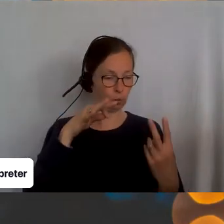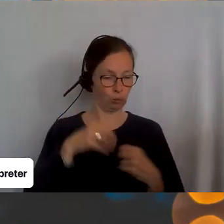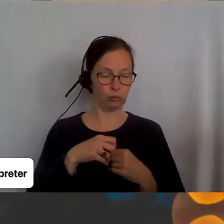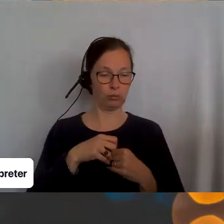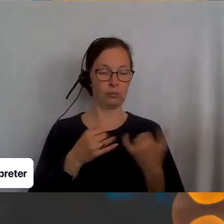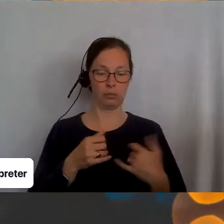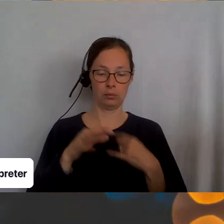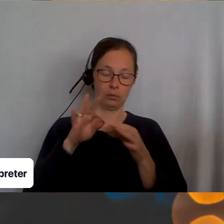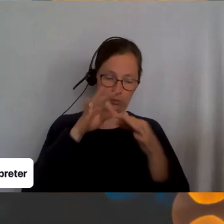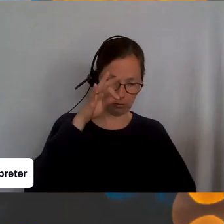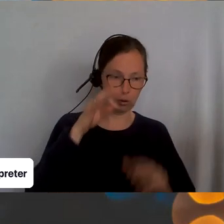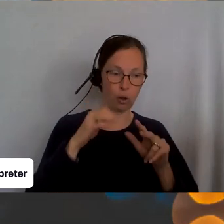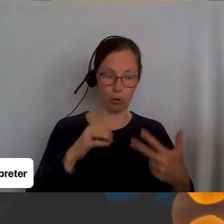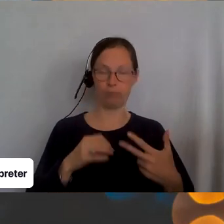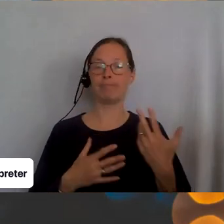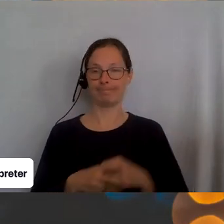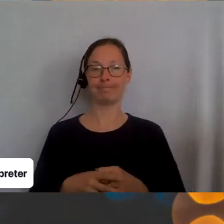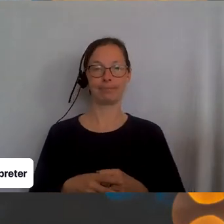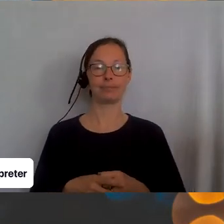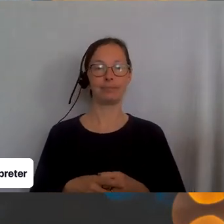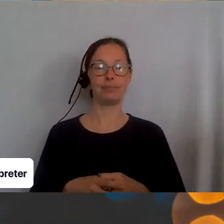And now a 3rd.